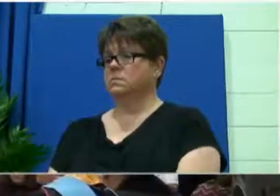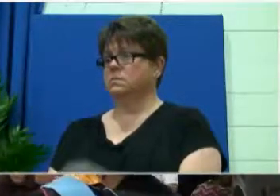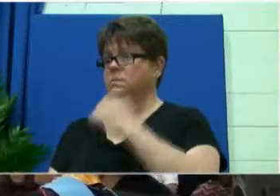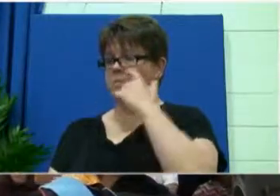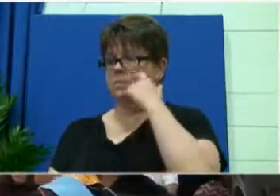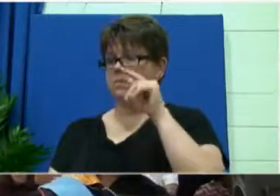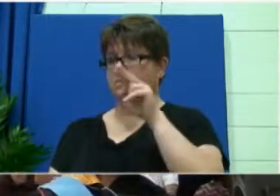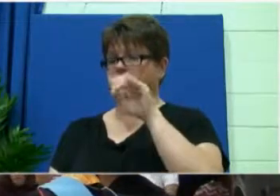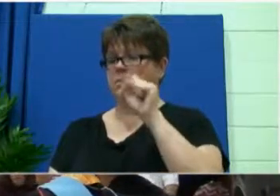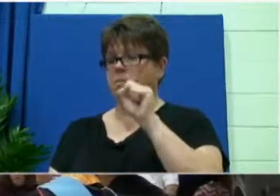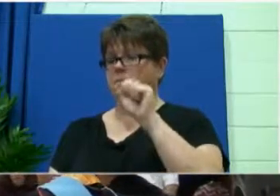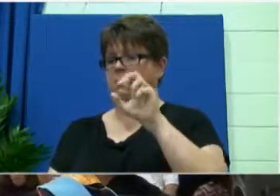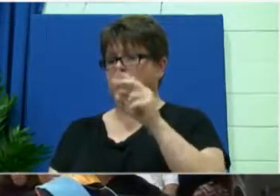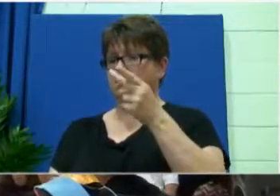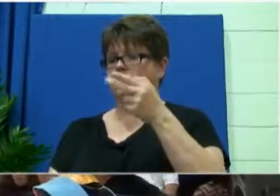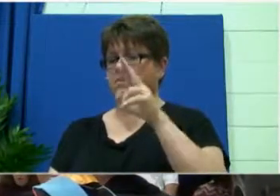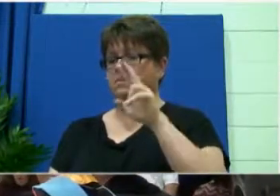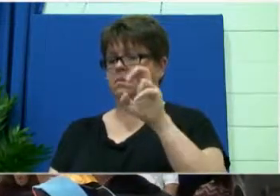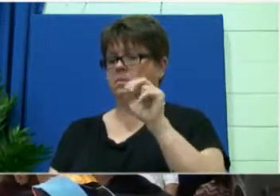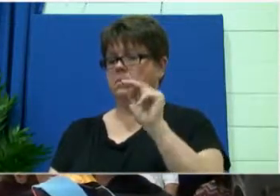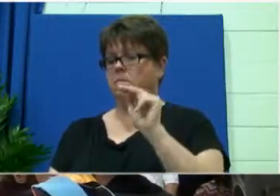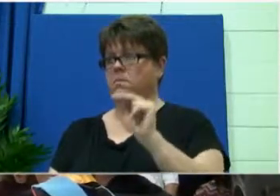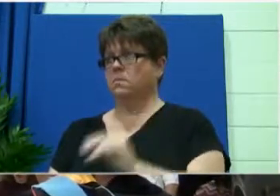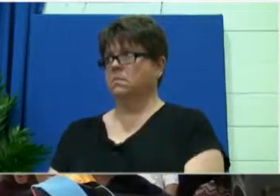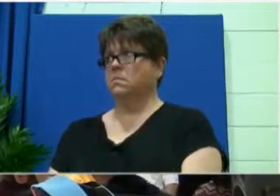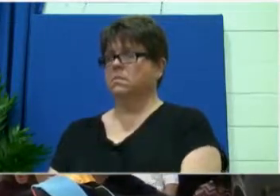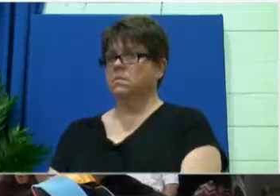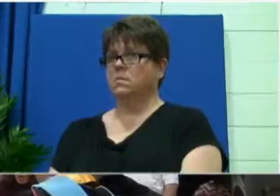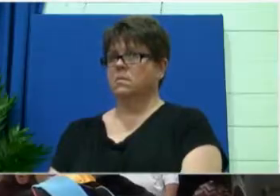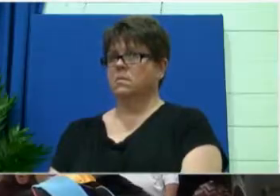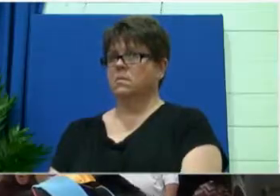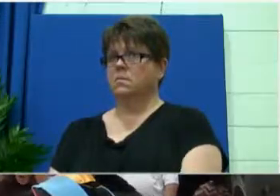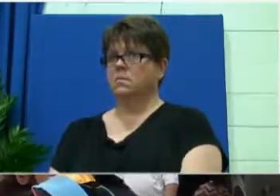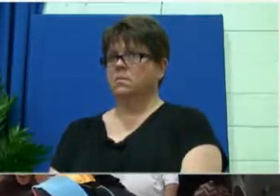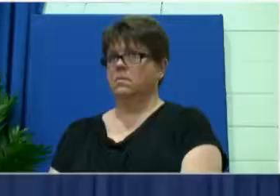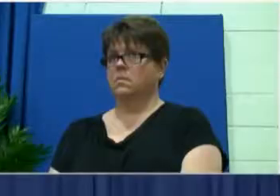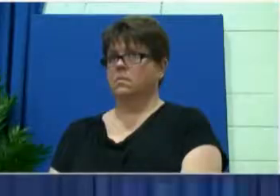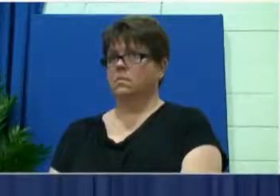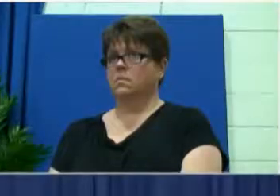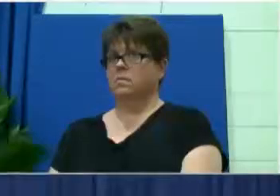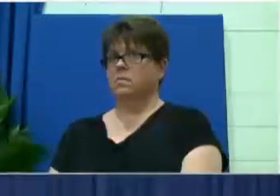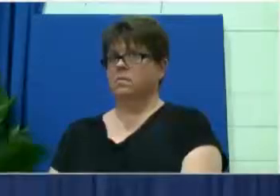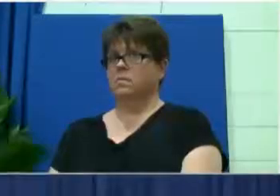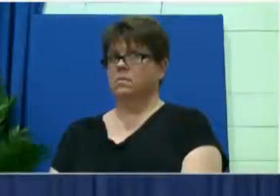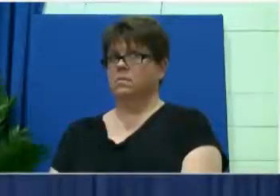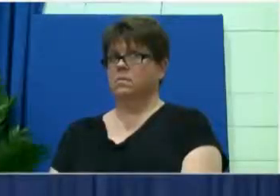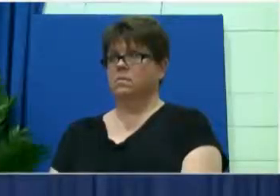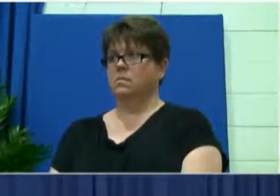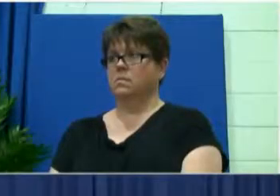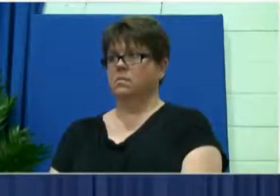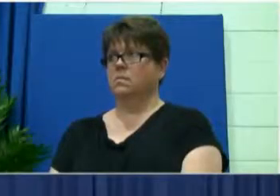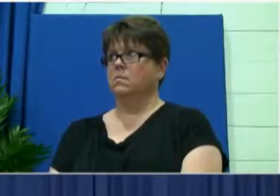Travis Scott Shehorn, earning an Associate in Science in Web Development and Administration.